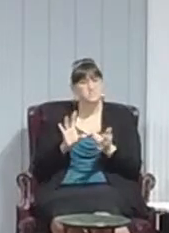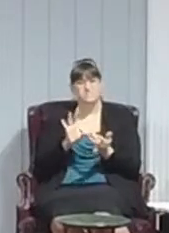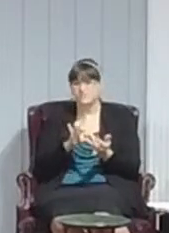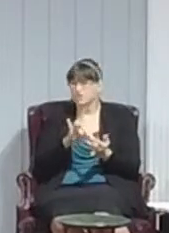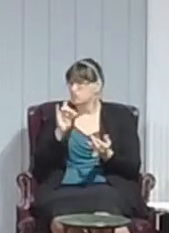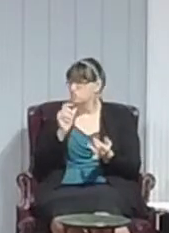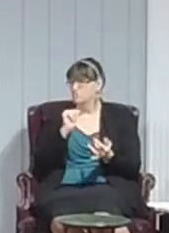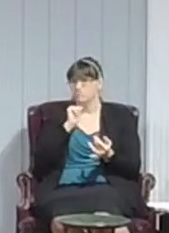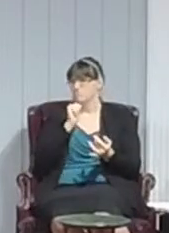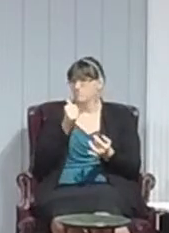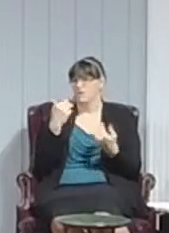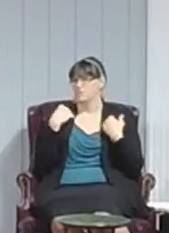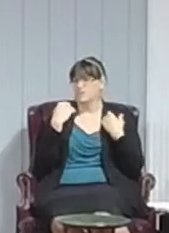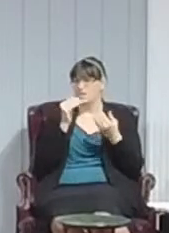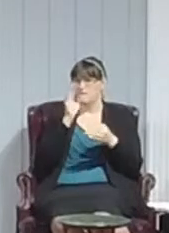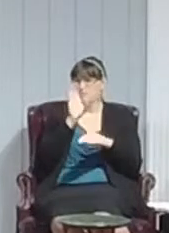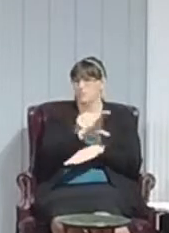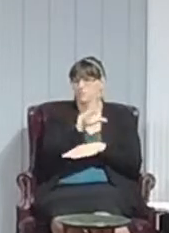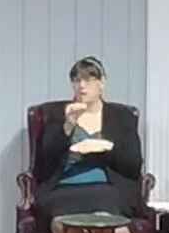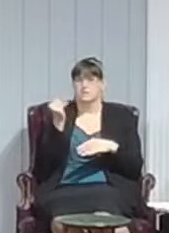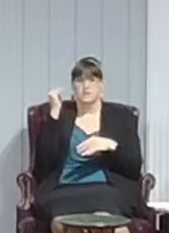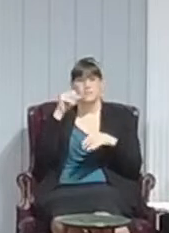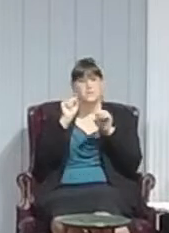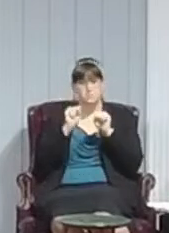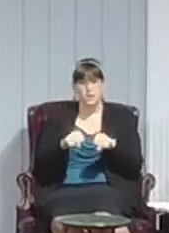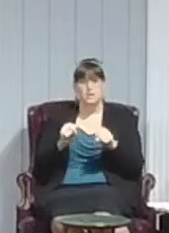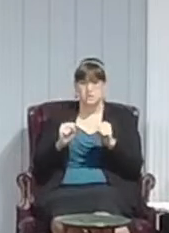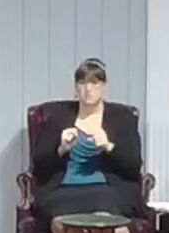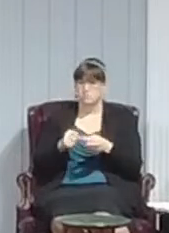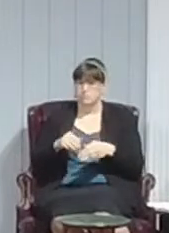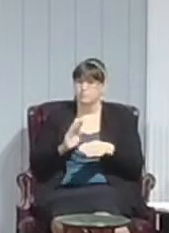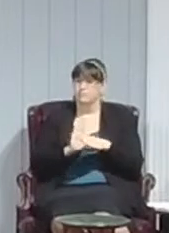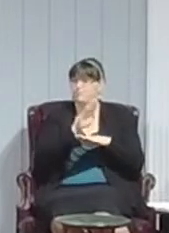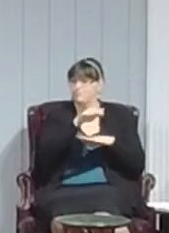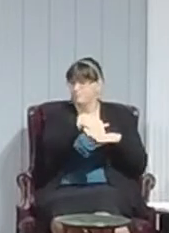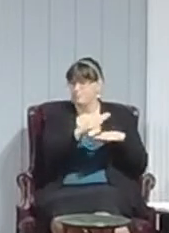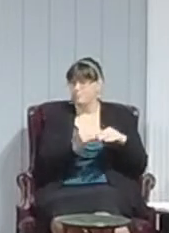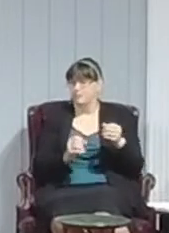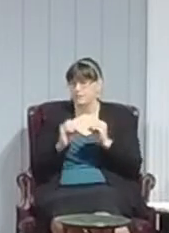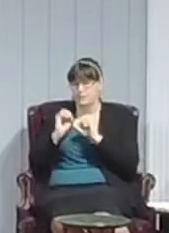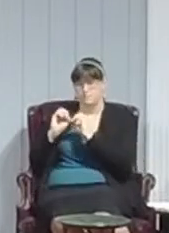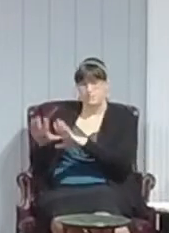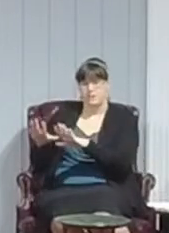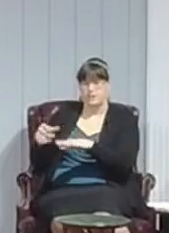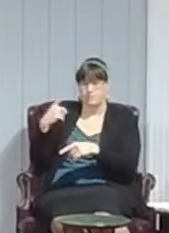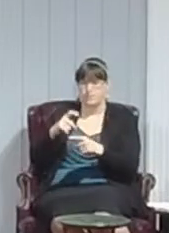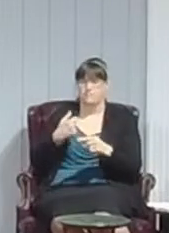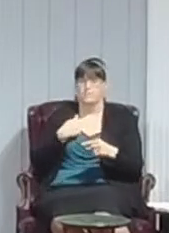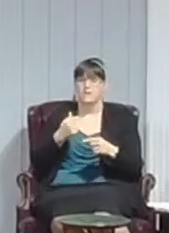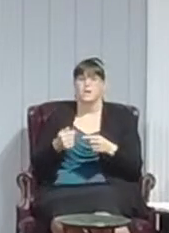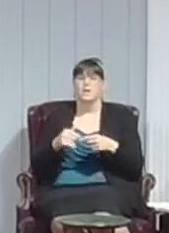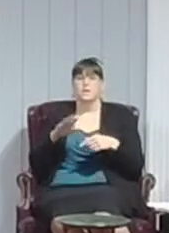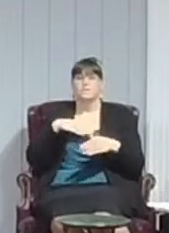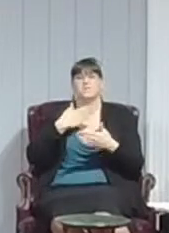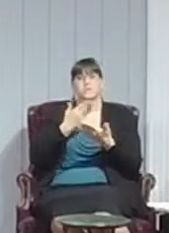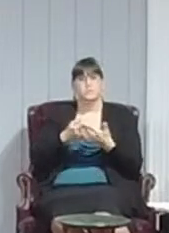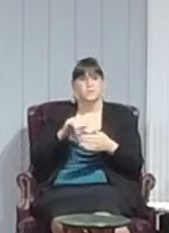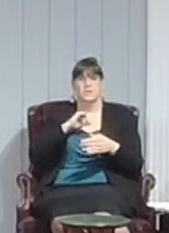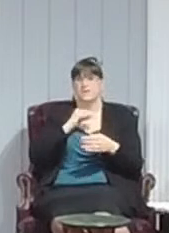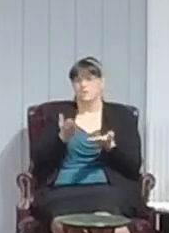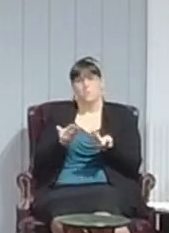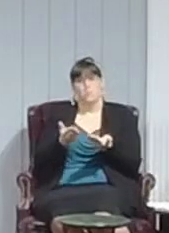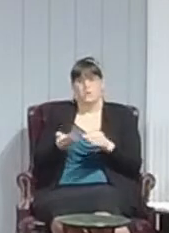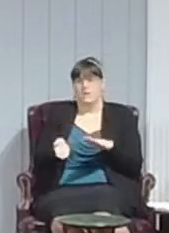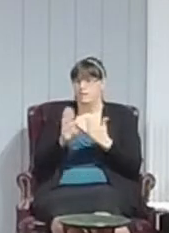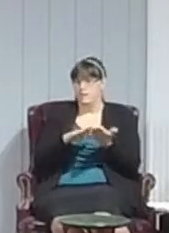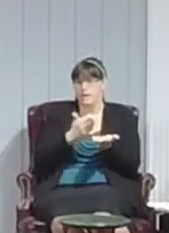If it be possible, let this cup pass from me. I'd rather not go to the cross. So just if it be your will, I'd rather not die here. That's not what he's